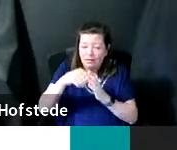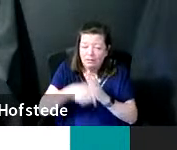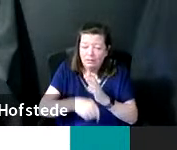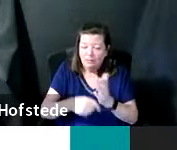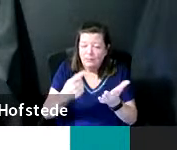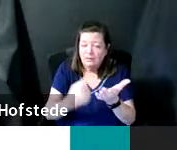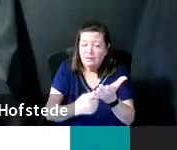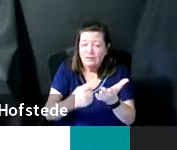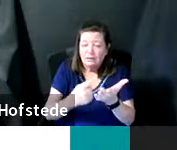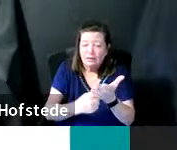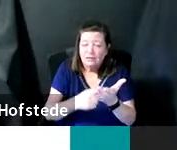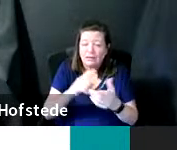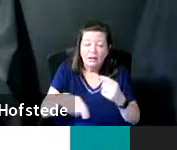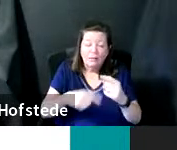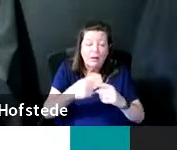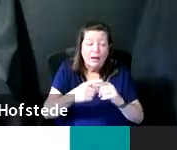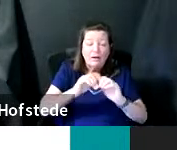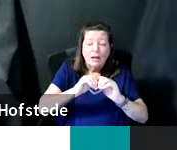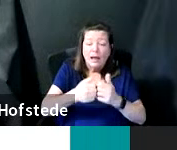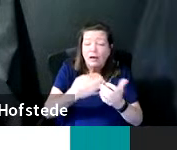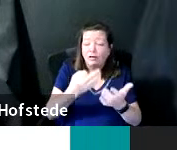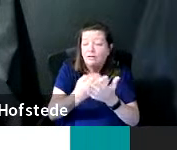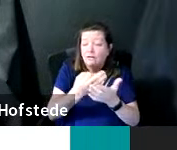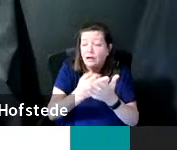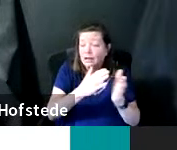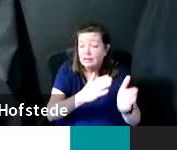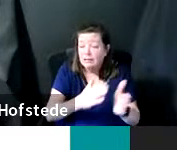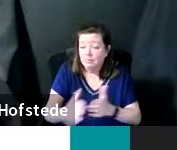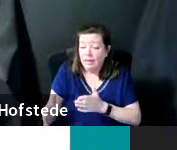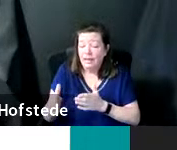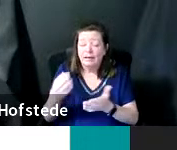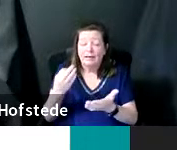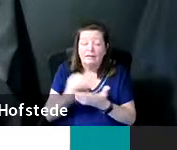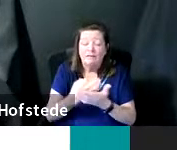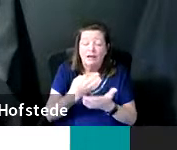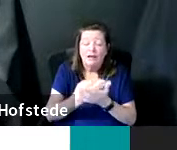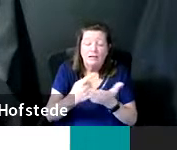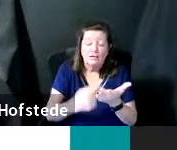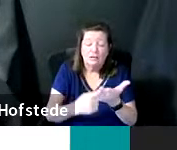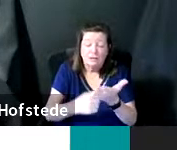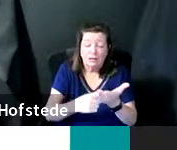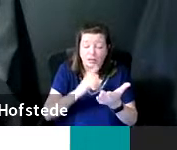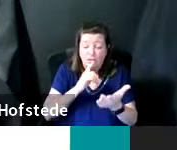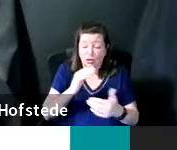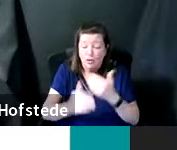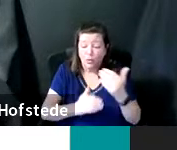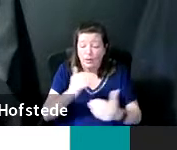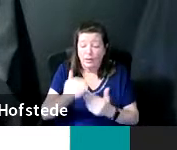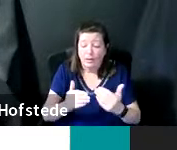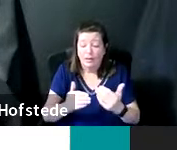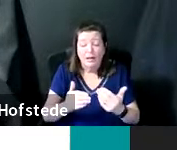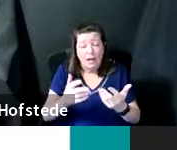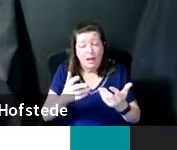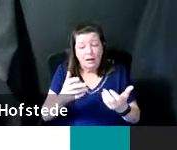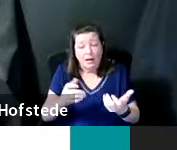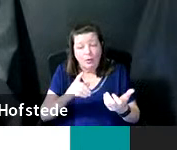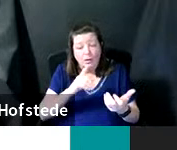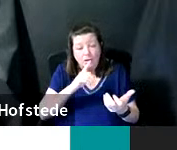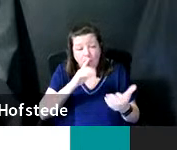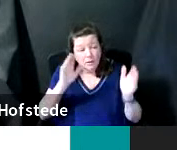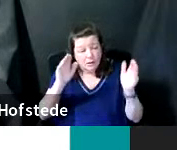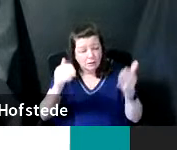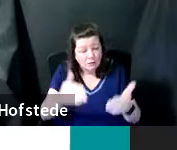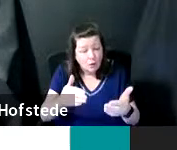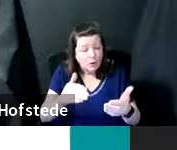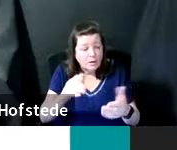discussion about how the finance plan and the financial discussions were going. And, you know, just wanted to draw everyone's